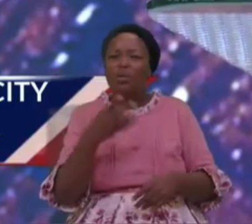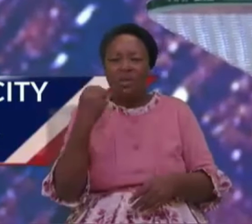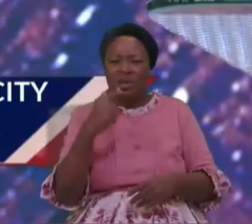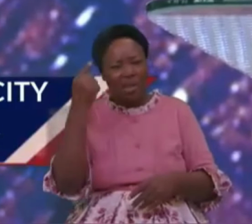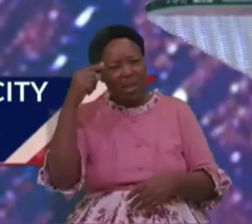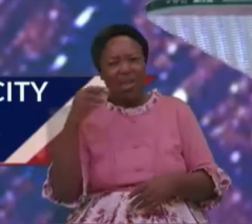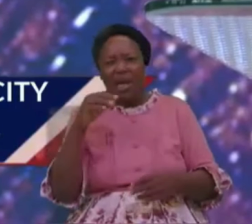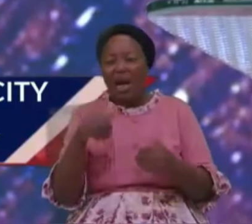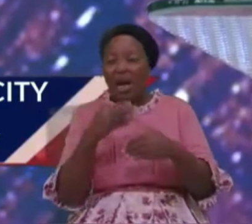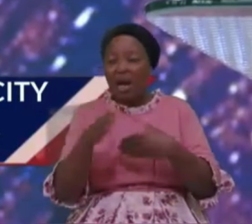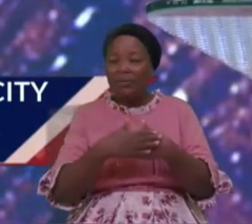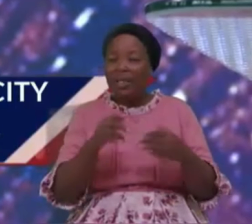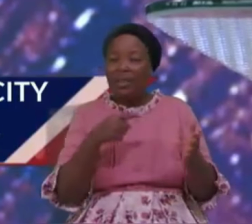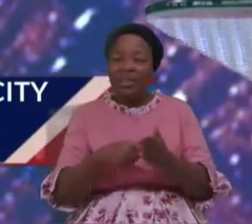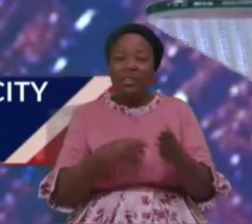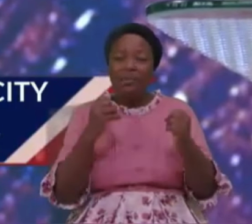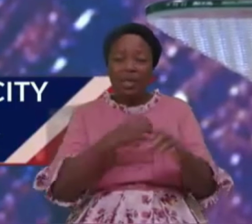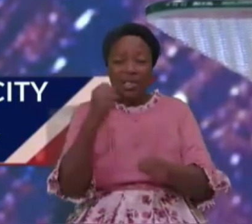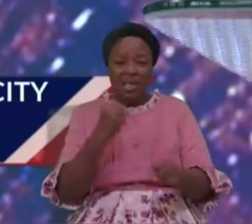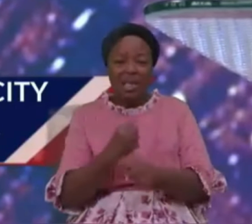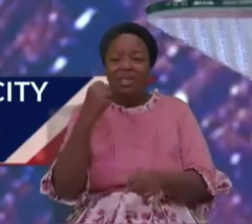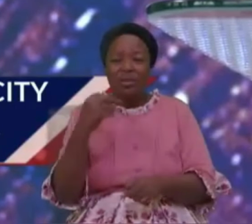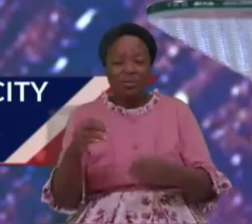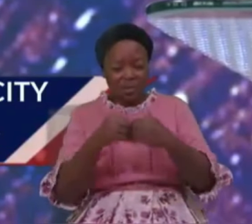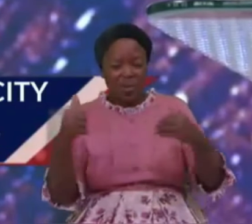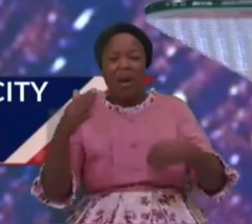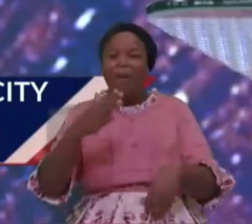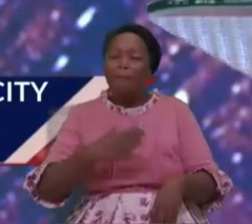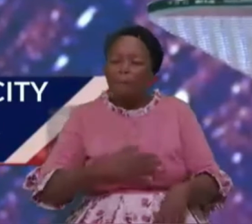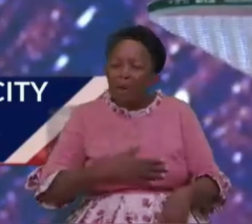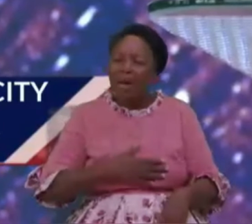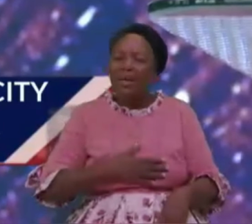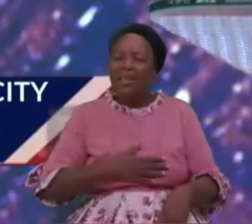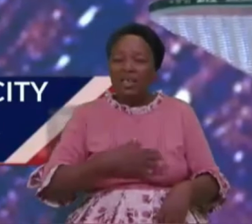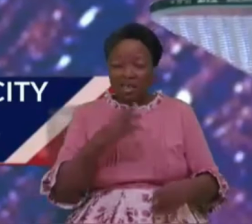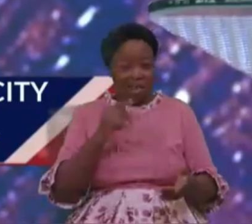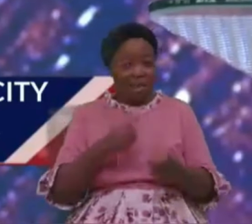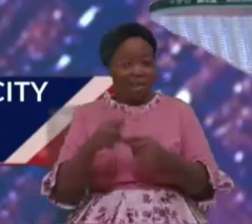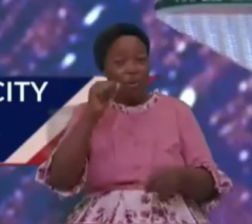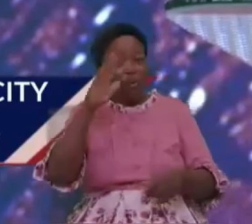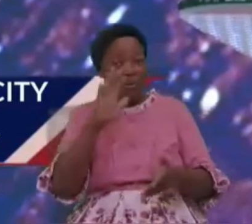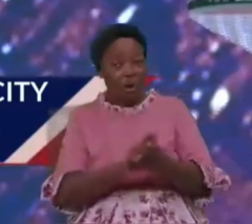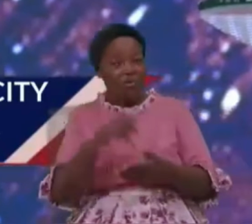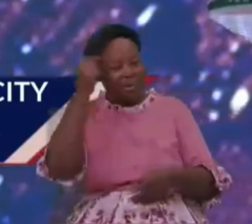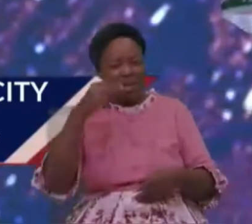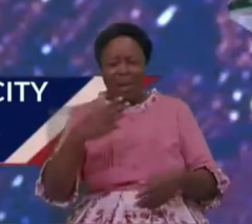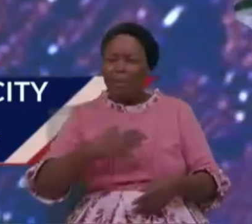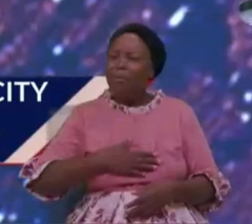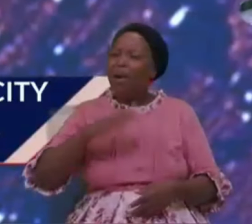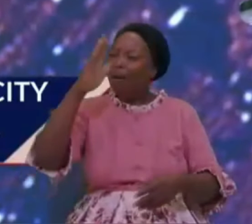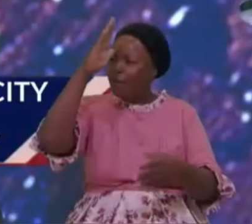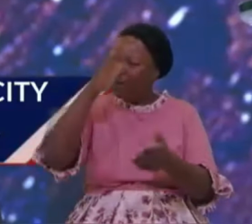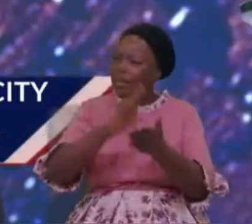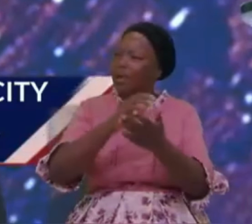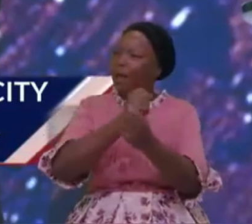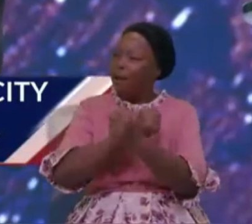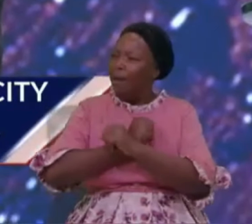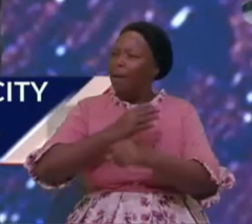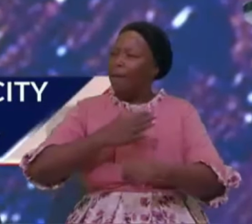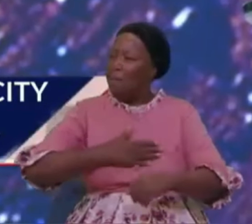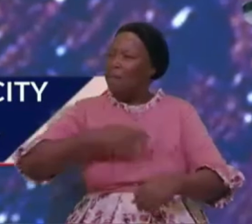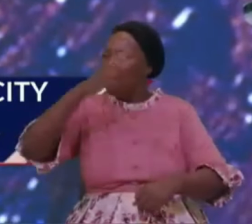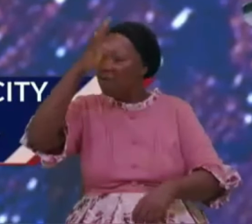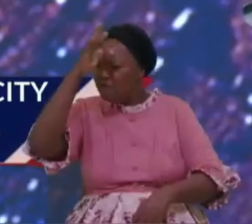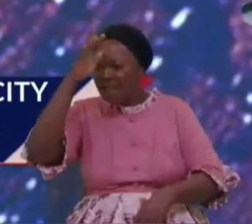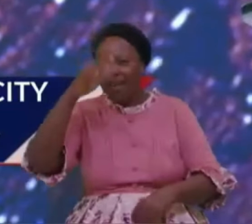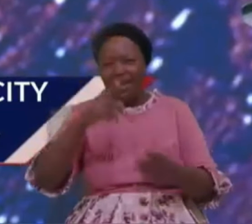my husband loves my father. And that does a lot. And then Moses told him everything they have gone